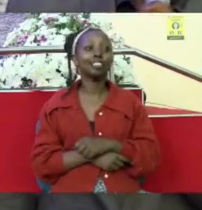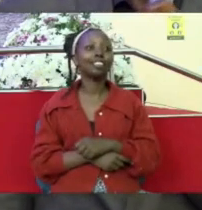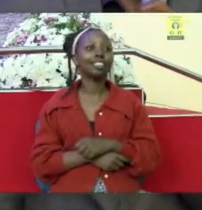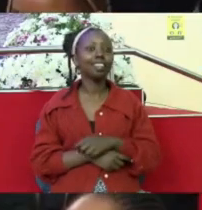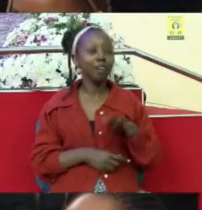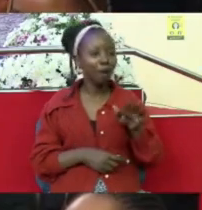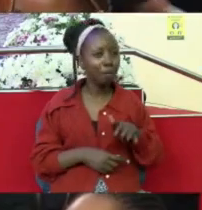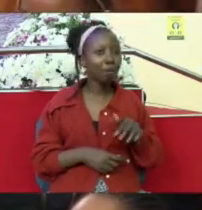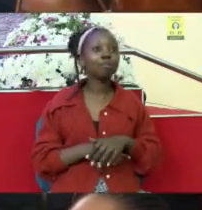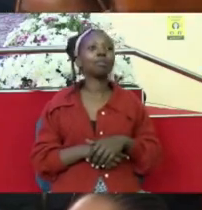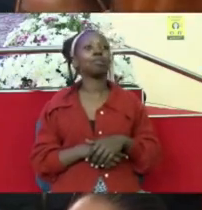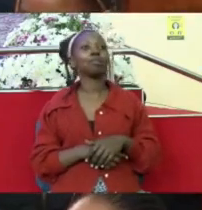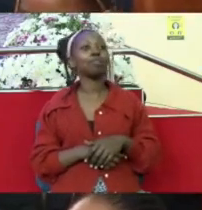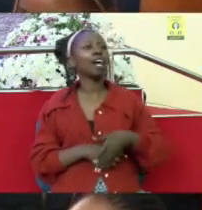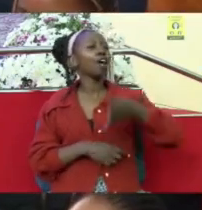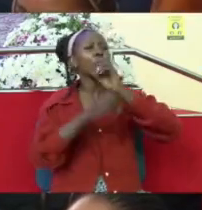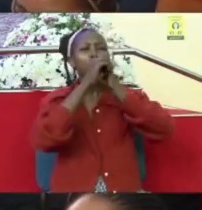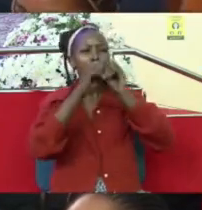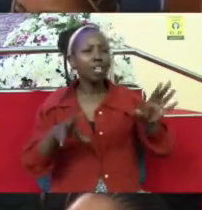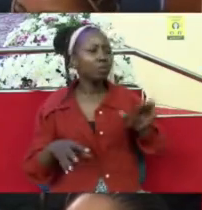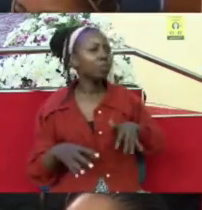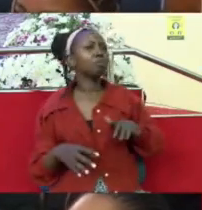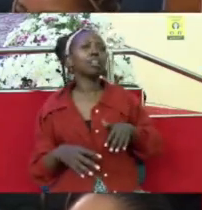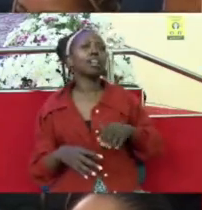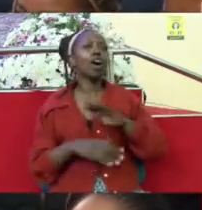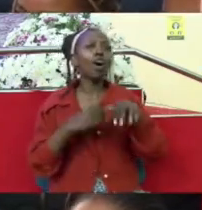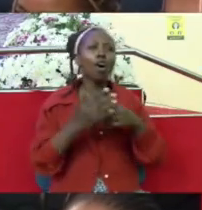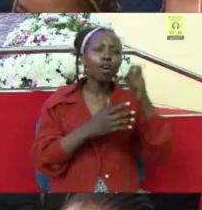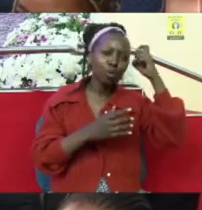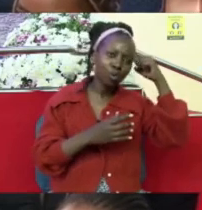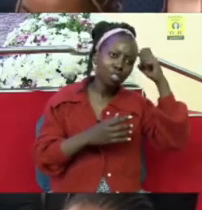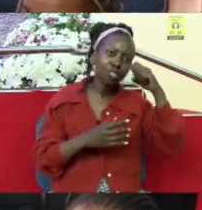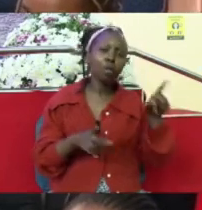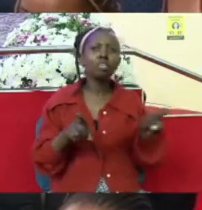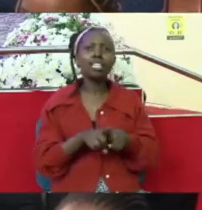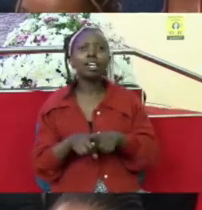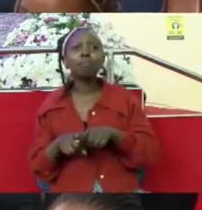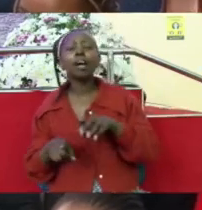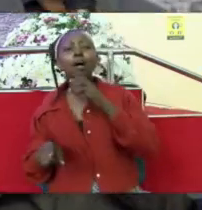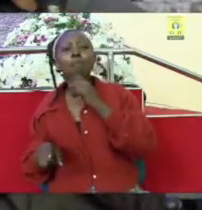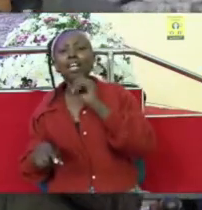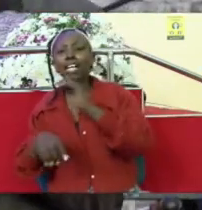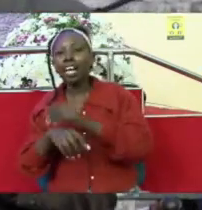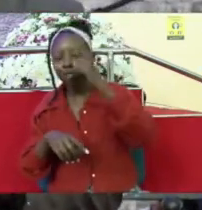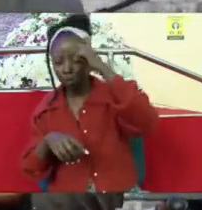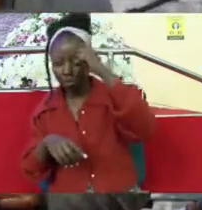kiroho. Simbarikiwe. Na hiyo wisdom si wazee nao wapate kidogo. Amen.